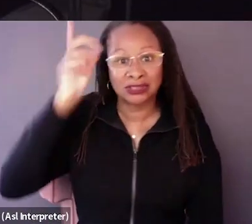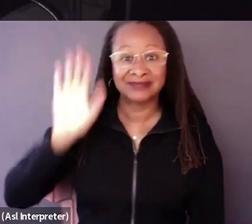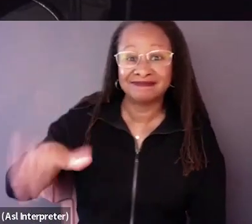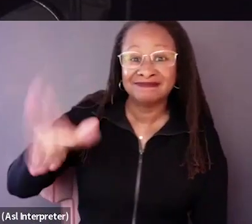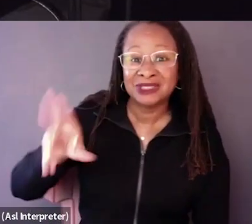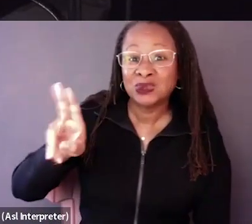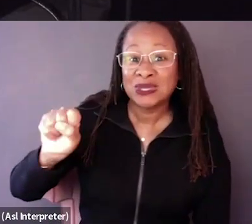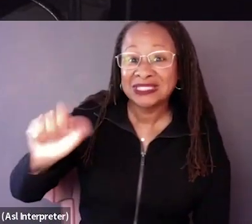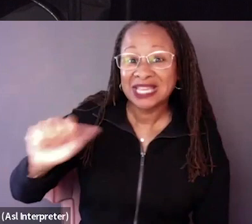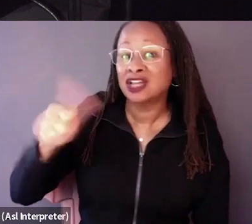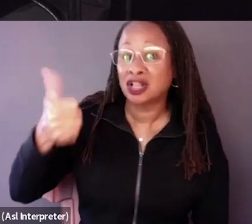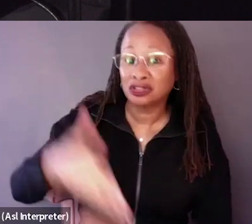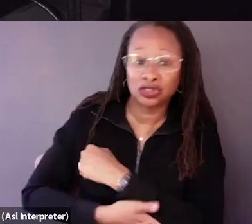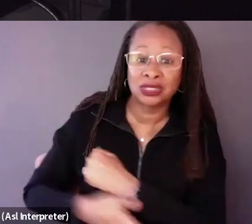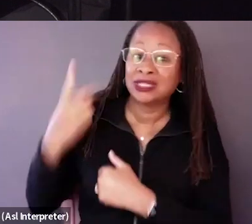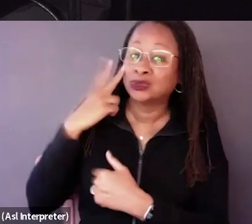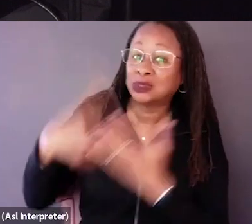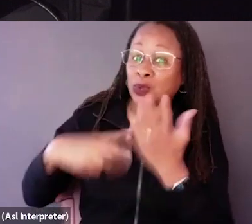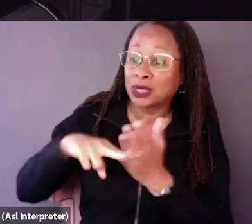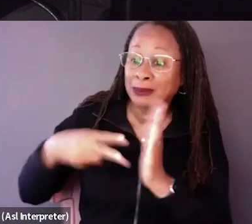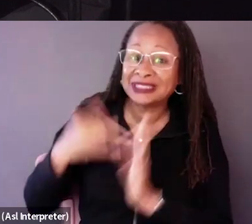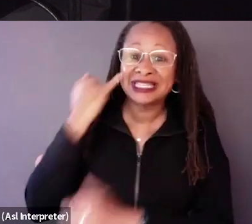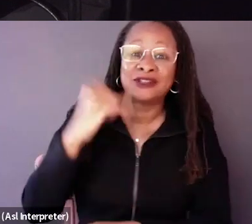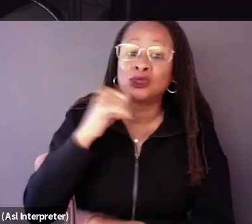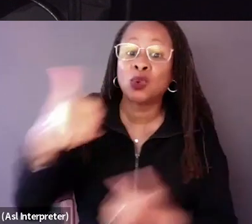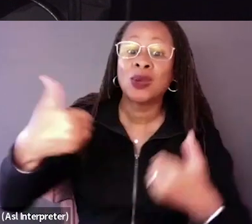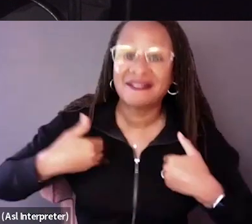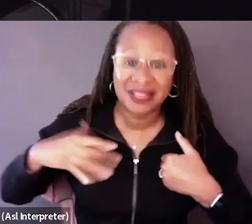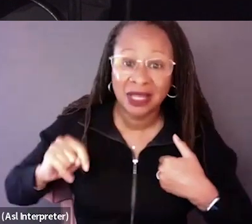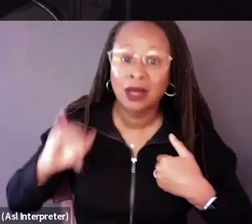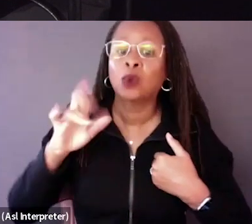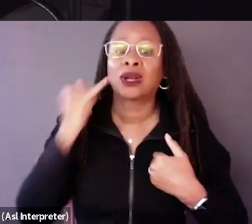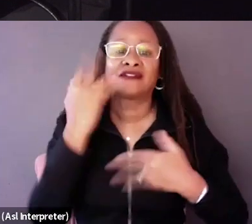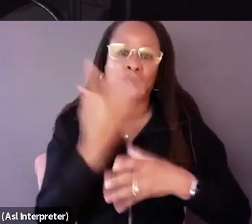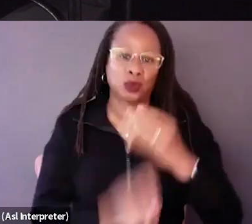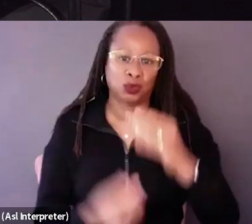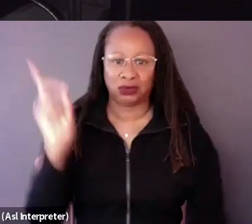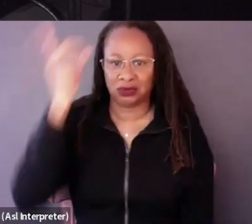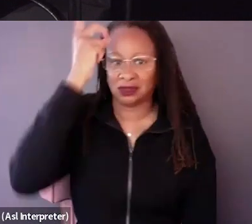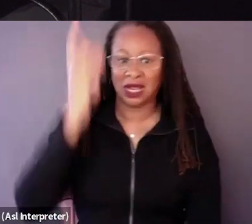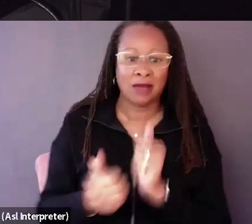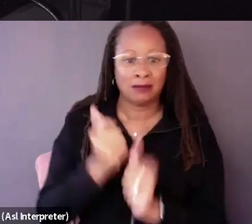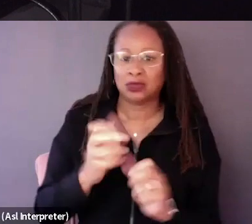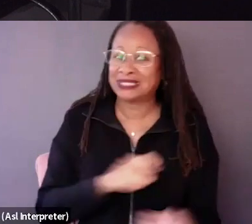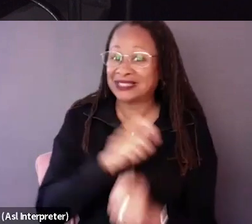see what it means if you don't have it or if you lose that democracy, most especially